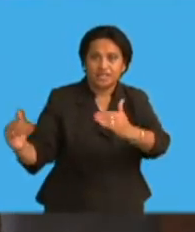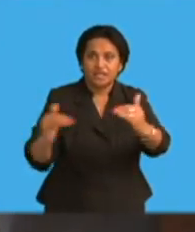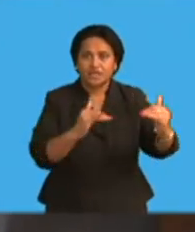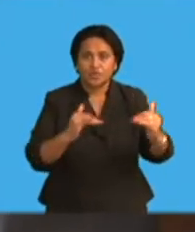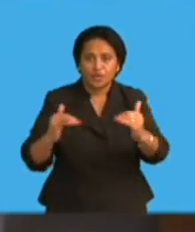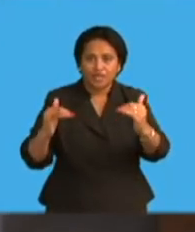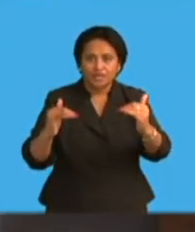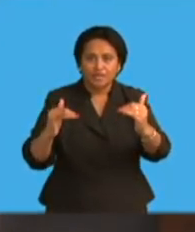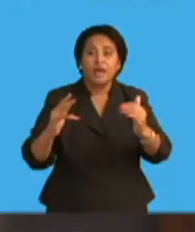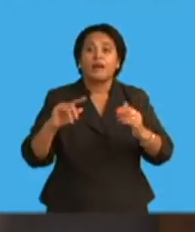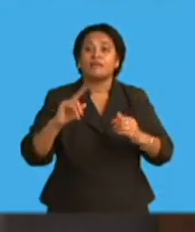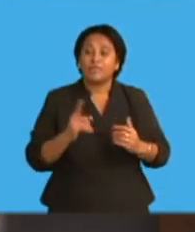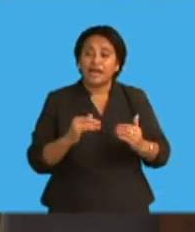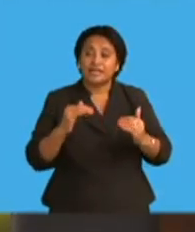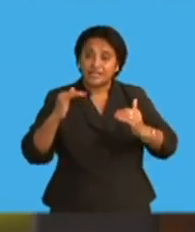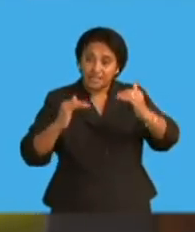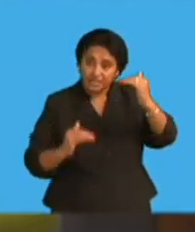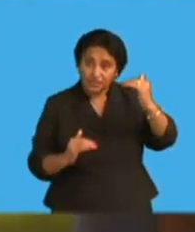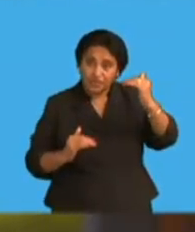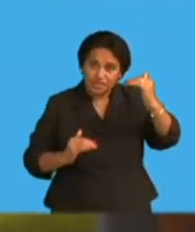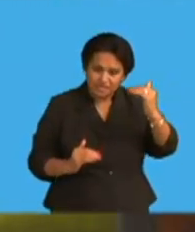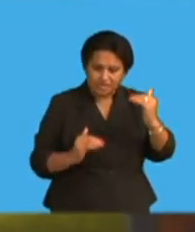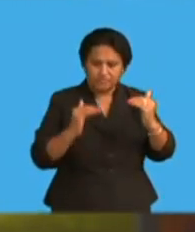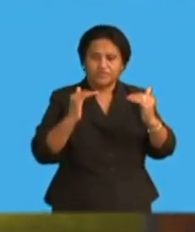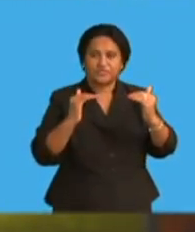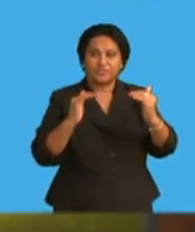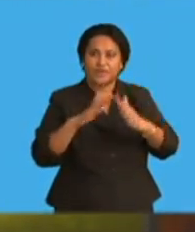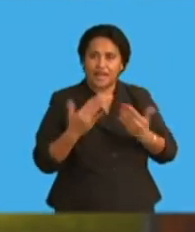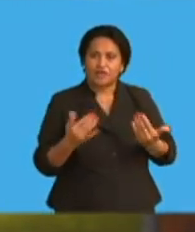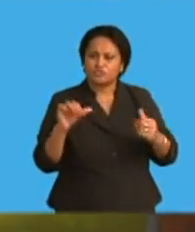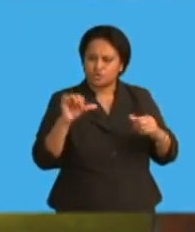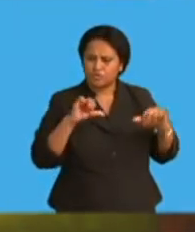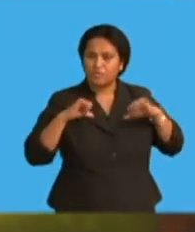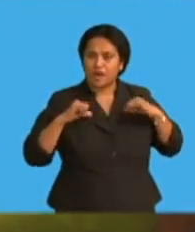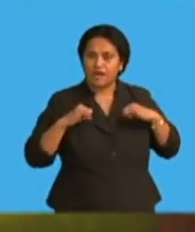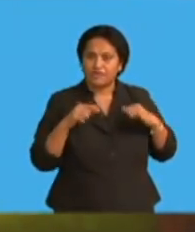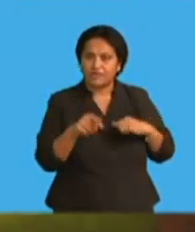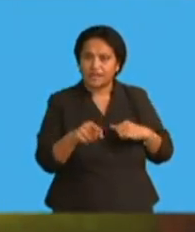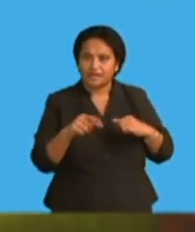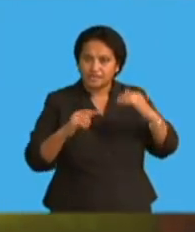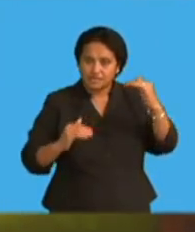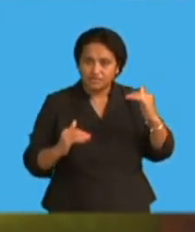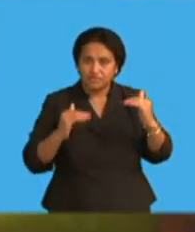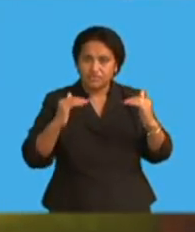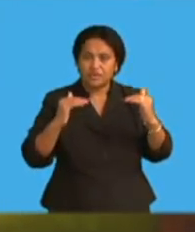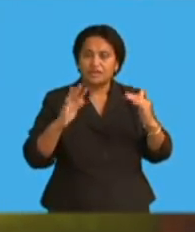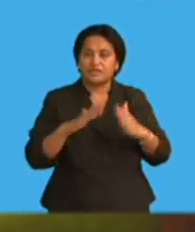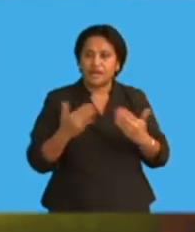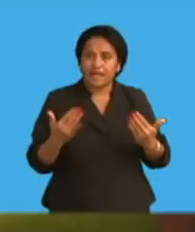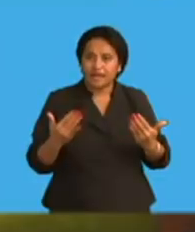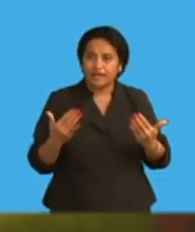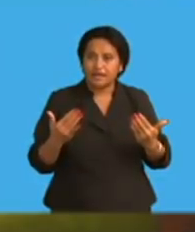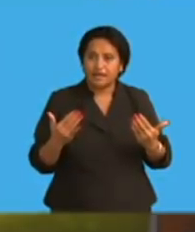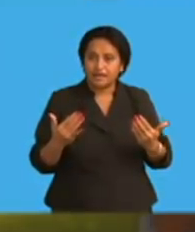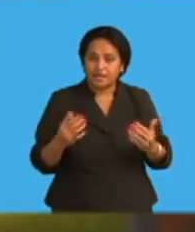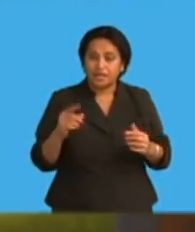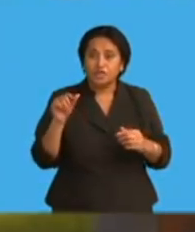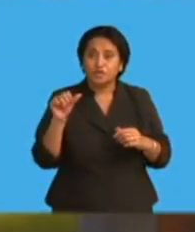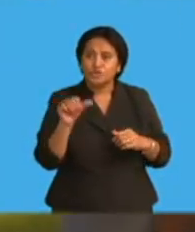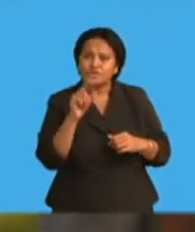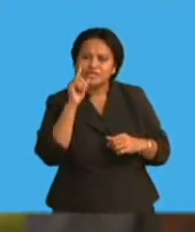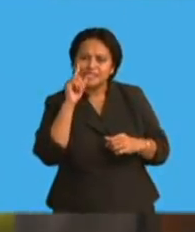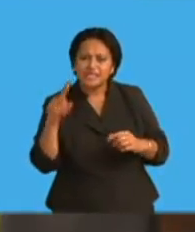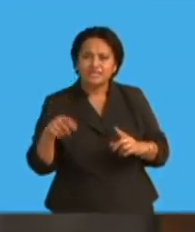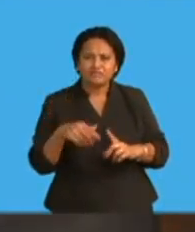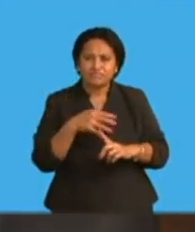is actually dropped, Madam Speaker, which is something that we need to be proud of. Yeah. Madam Speaker, we are looking at other things behind the scenes. You know, they talk